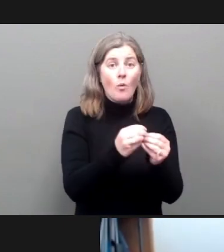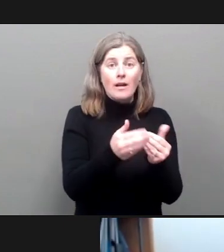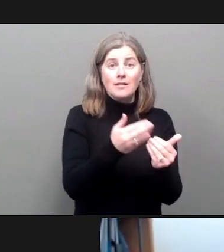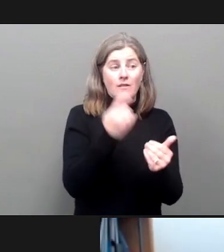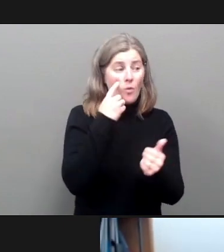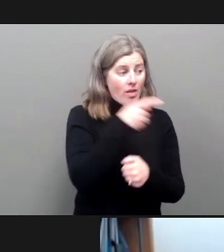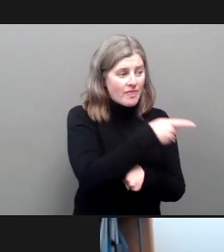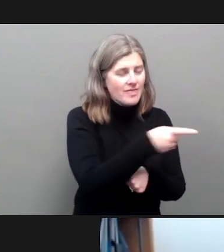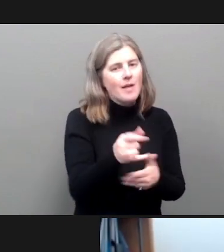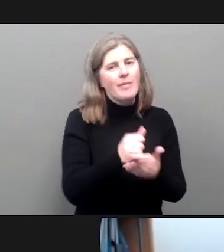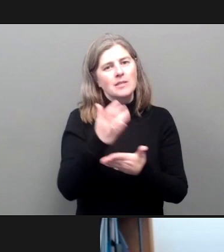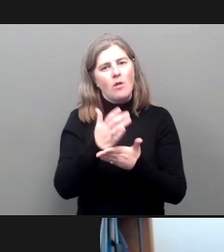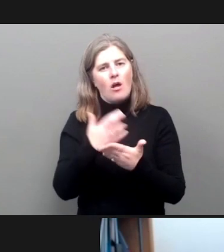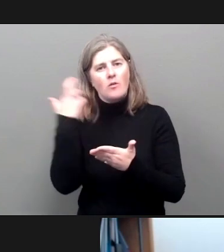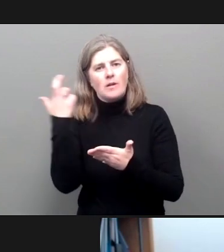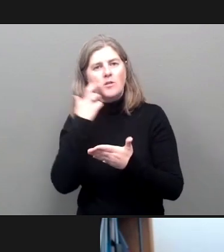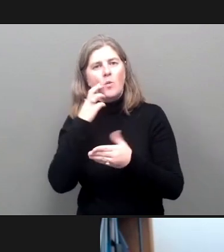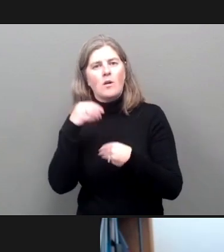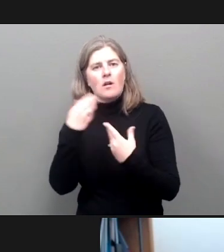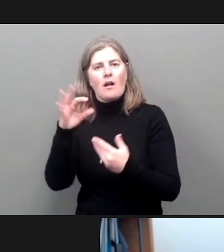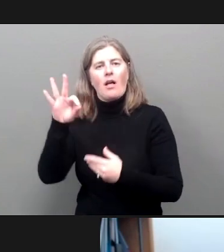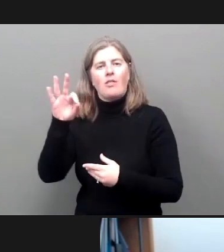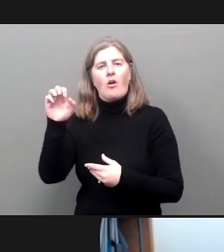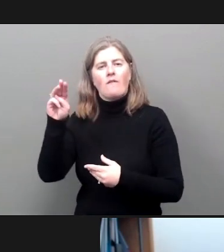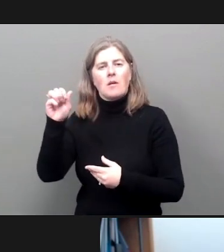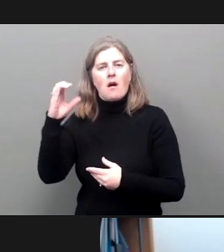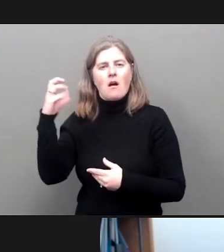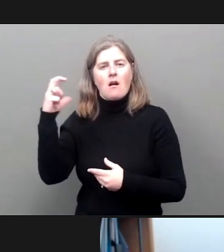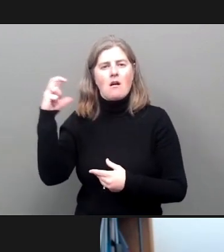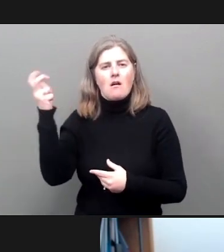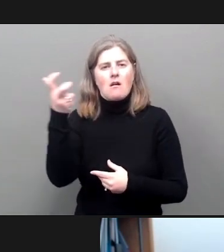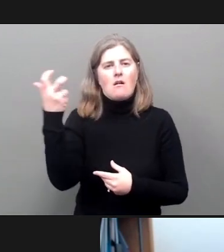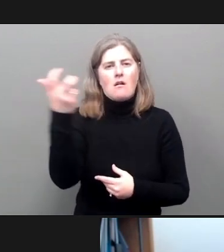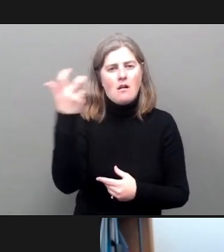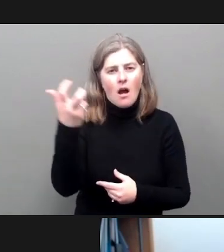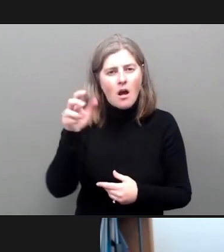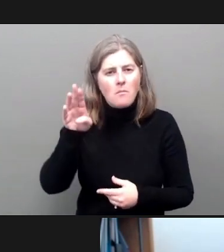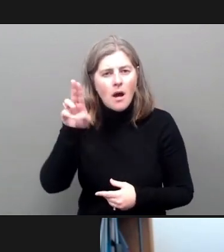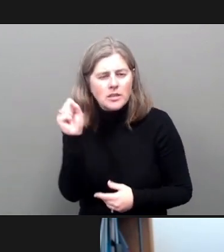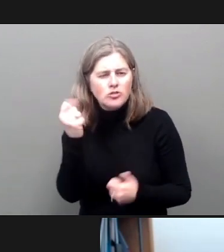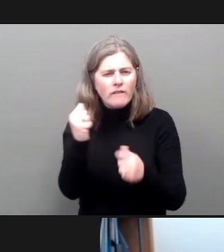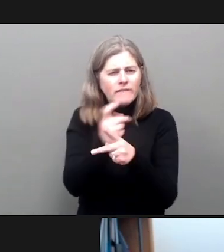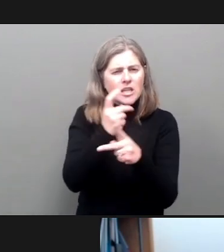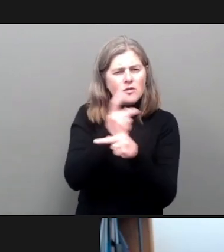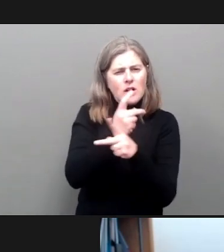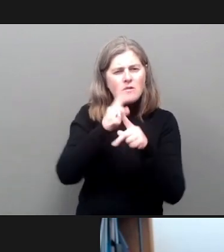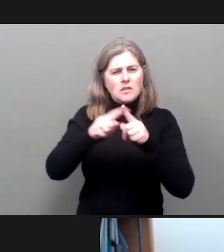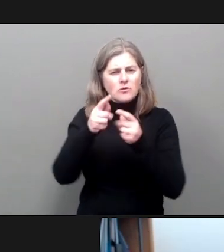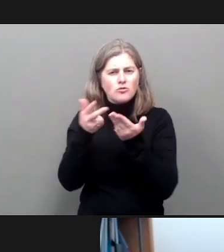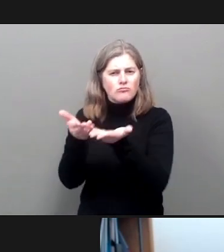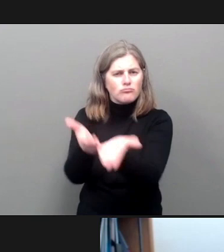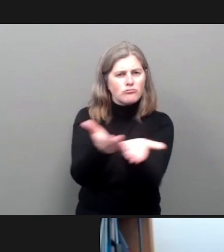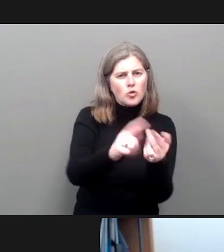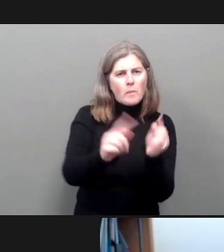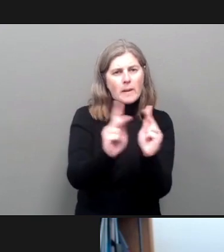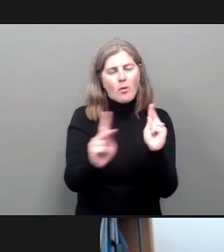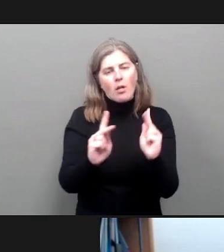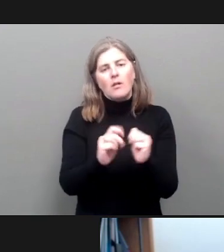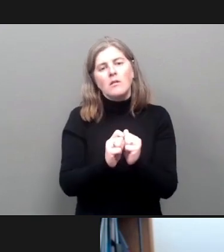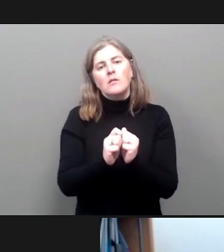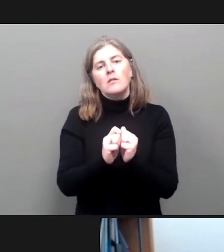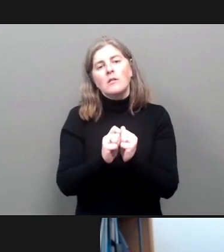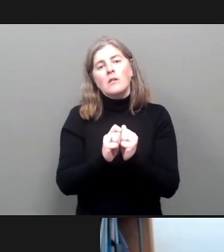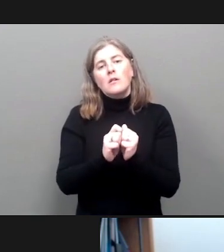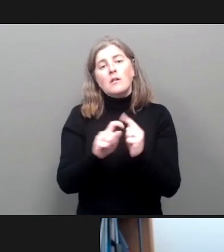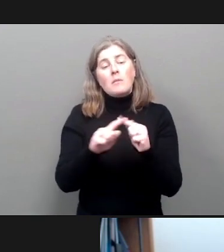part of the reason why we're doing the FEMA mobile buses. So trying to, you know, figure out ways to get to people and also, you know, get